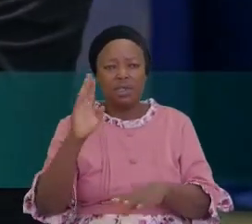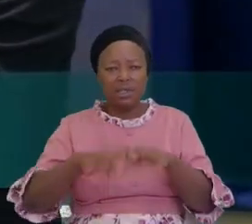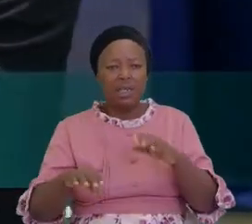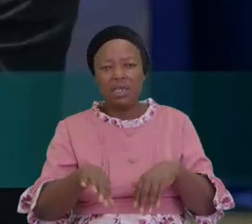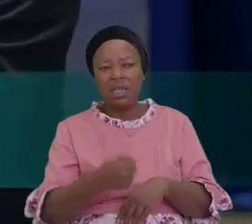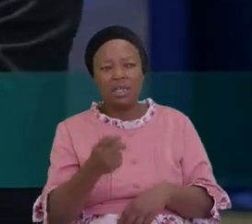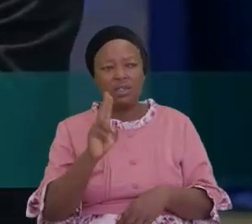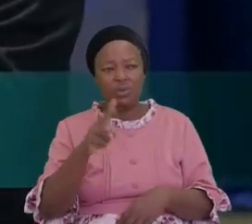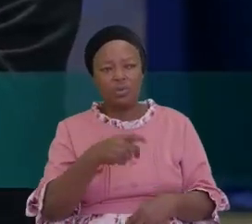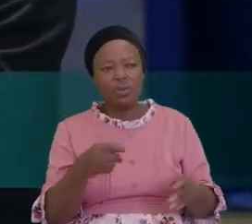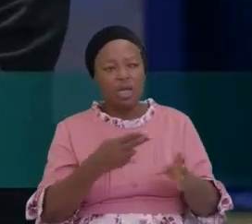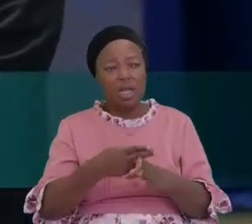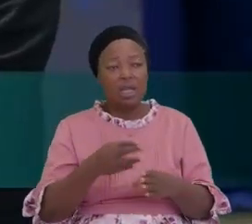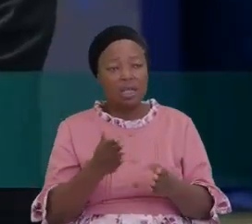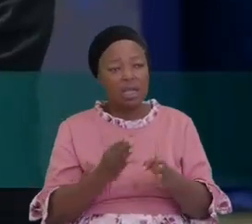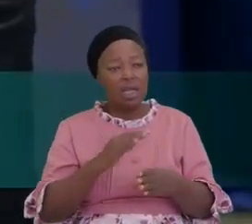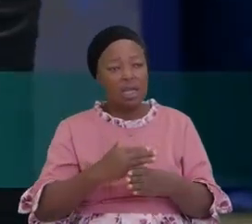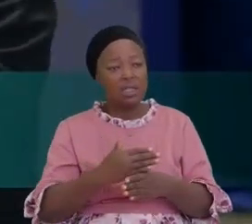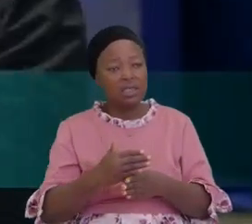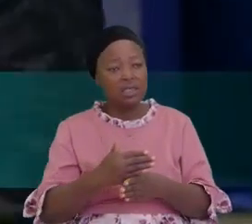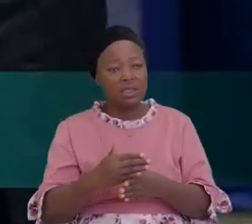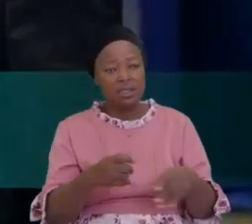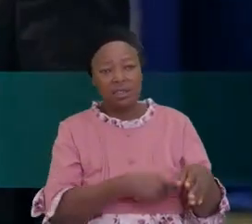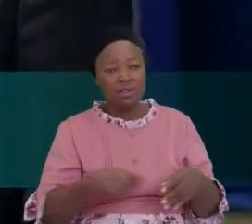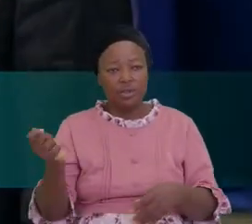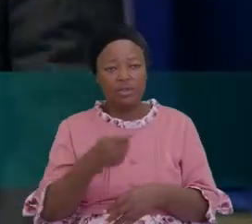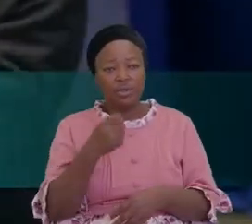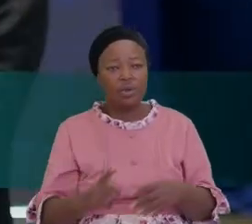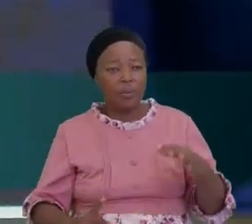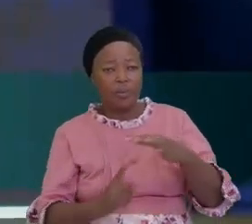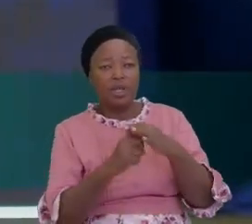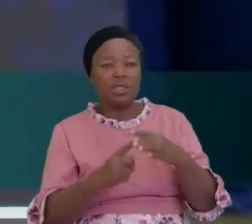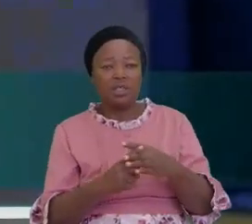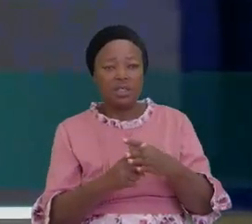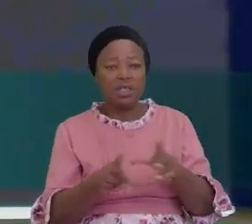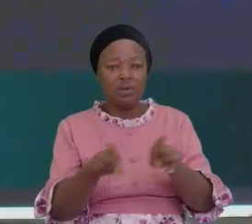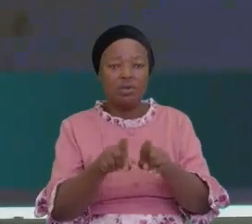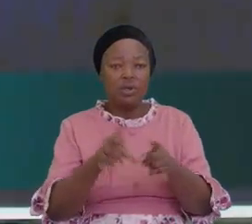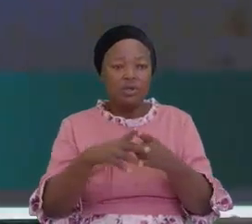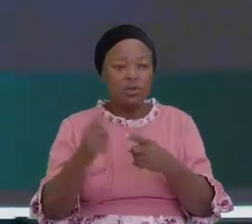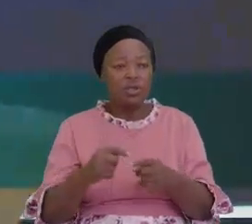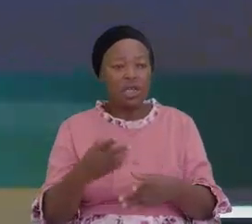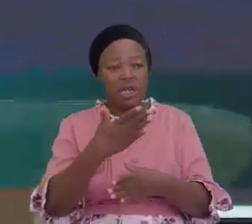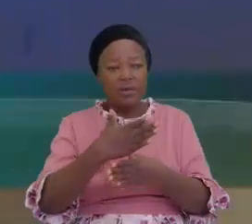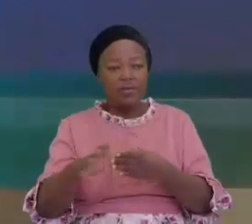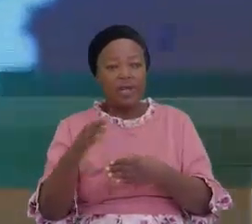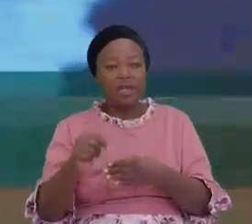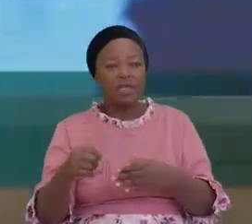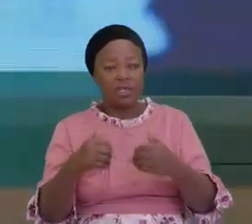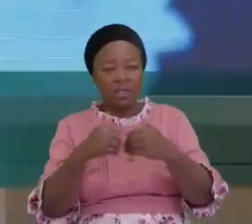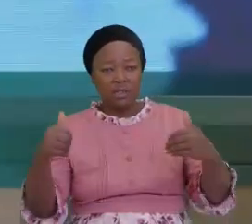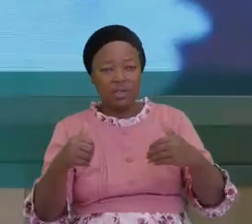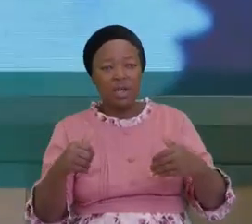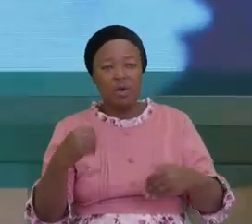piercing even to the dividing asunder of soul and spirit,